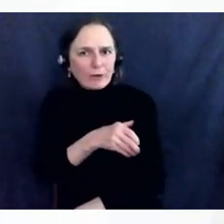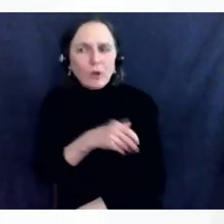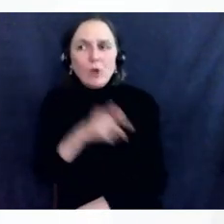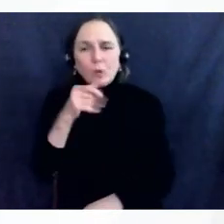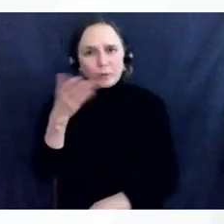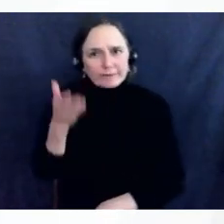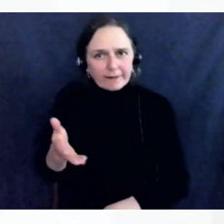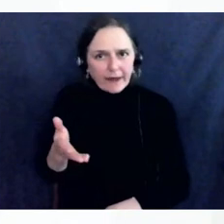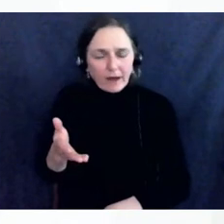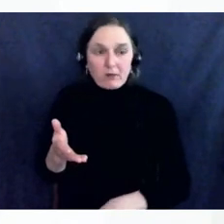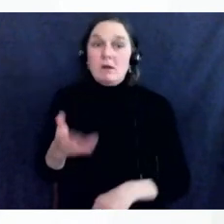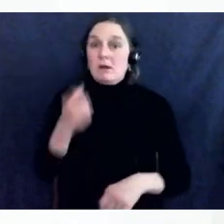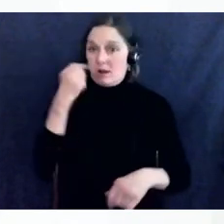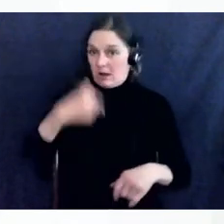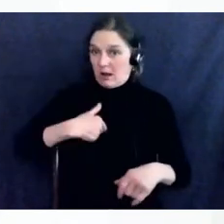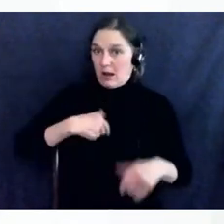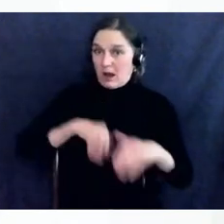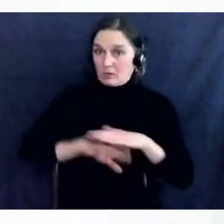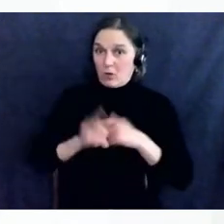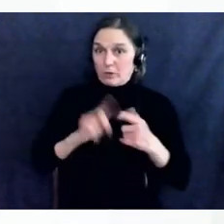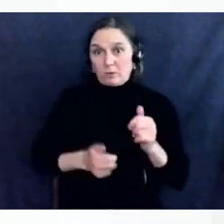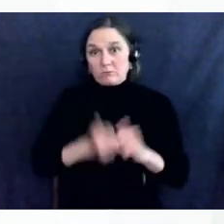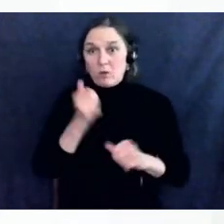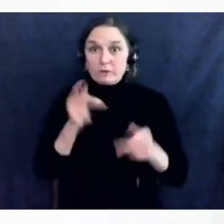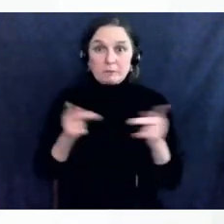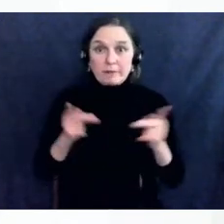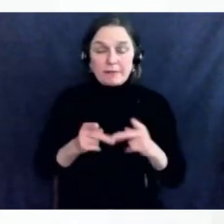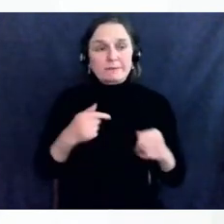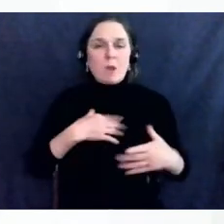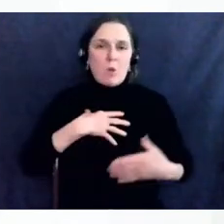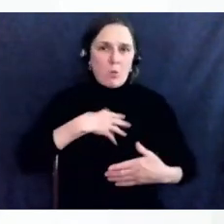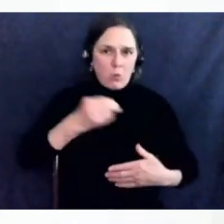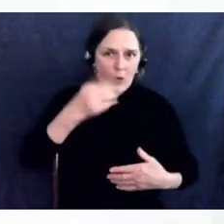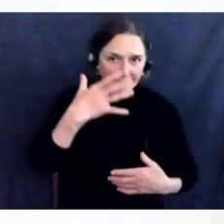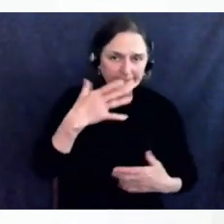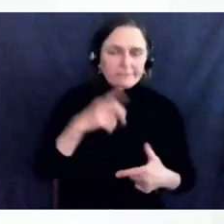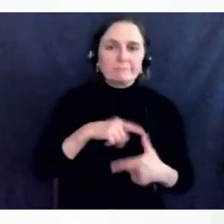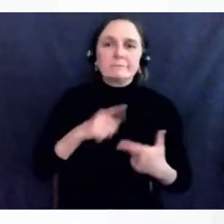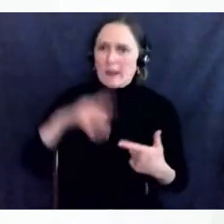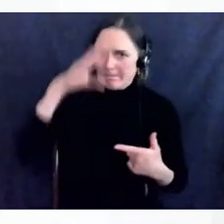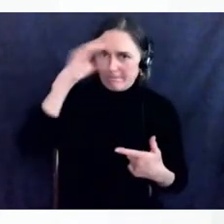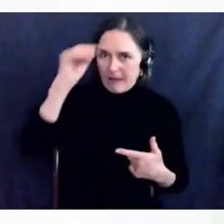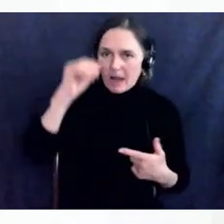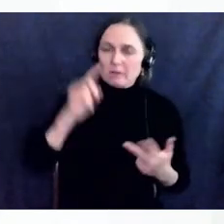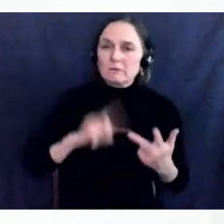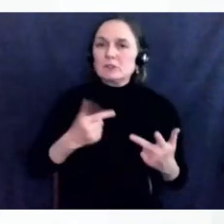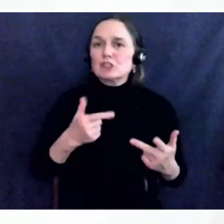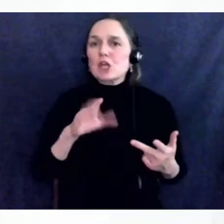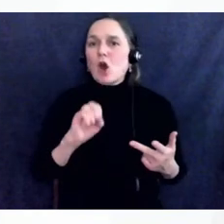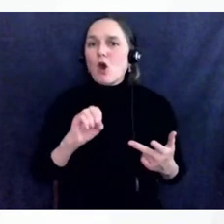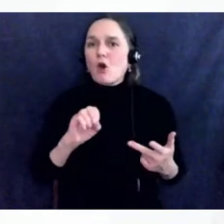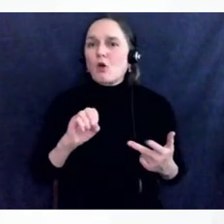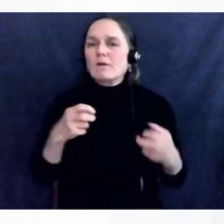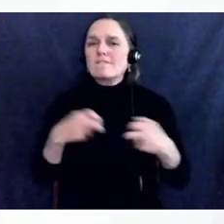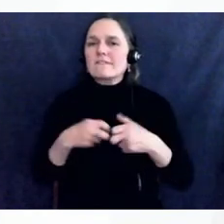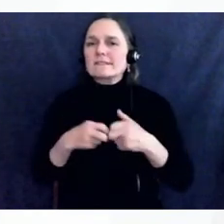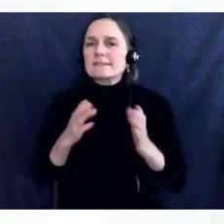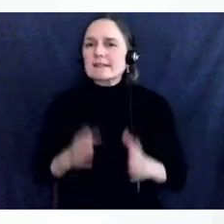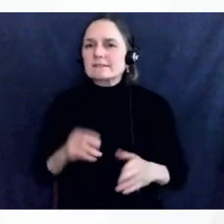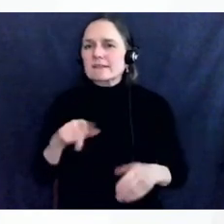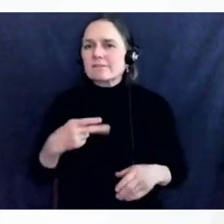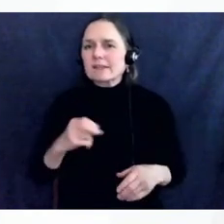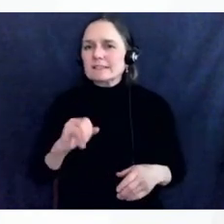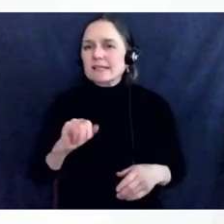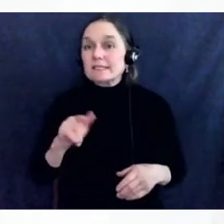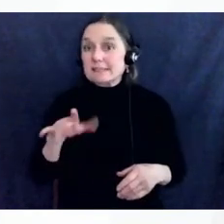white, male geophysicist, I am very well represented when I go to conferences. It's something